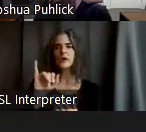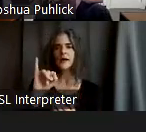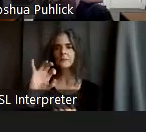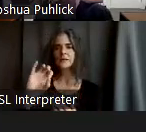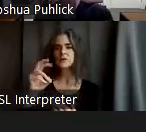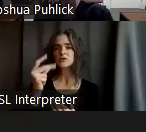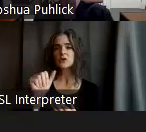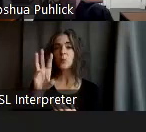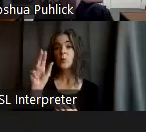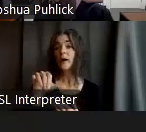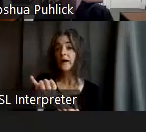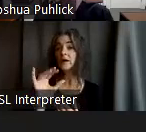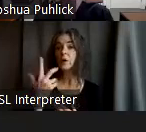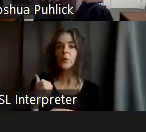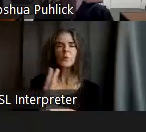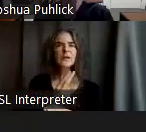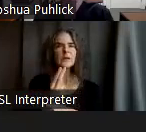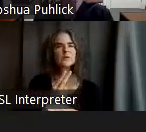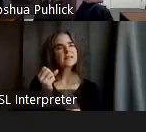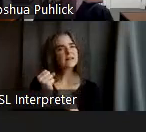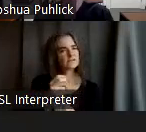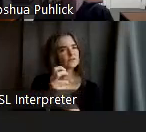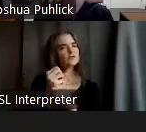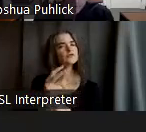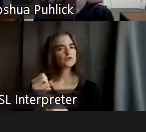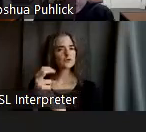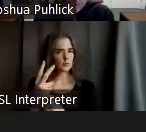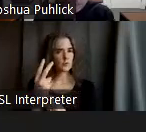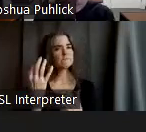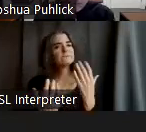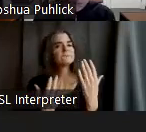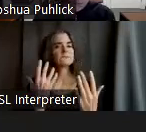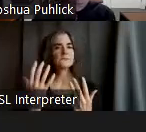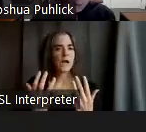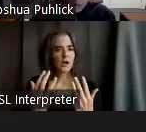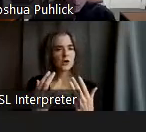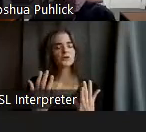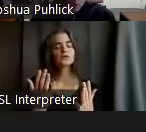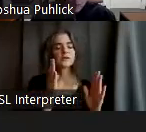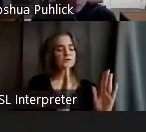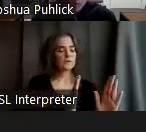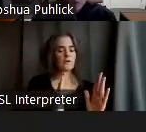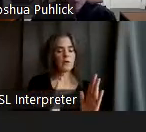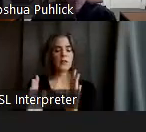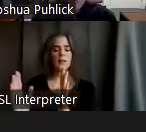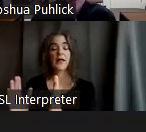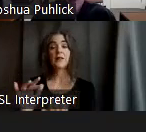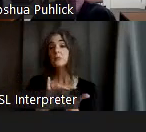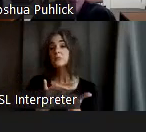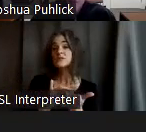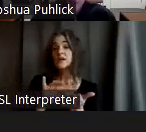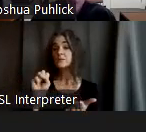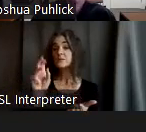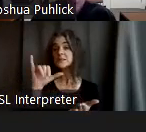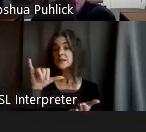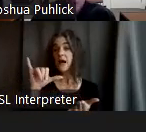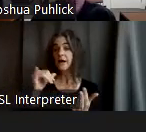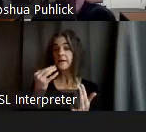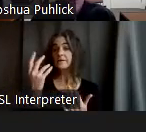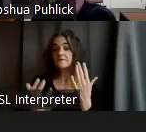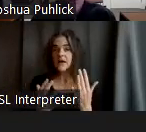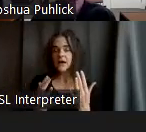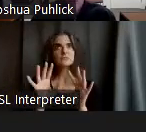use fire on a 2-year fire return interval. And that prescribed fire is really important for limiting